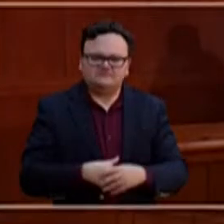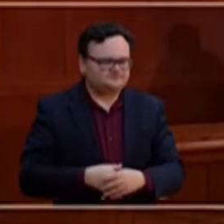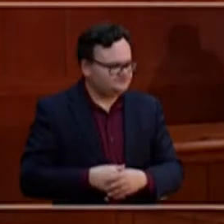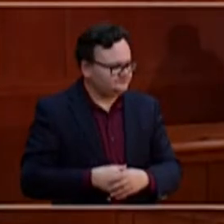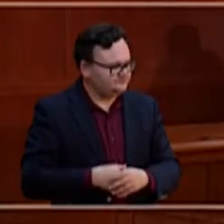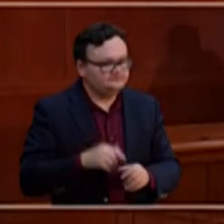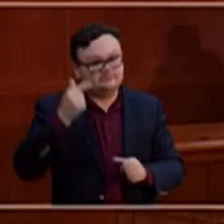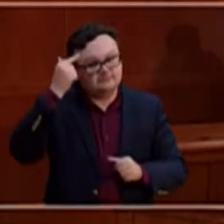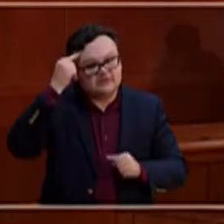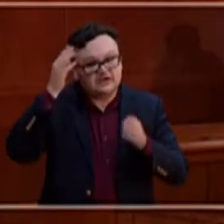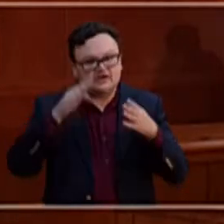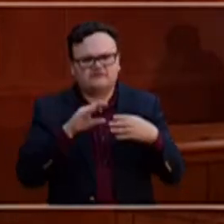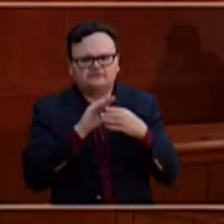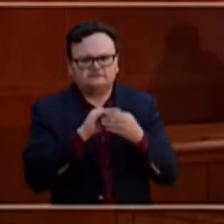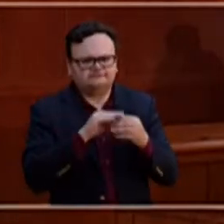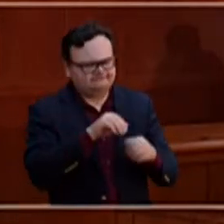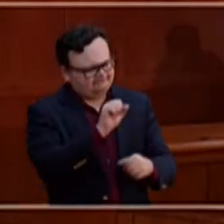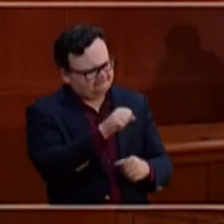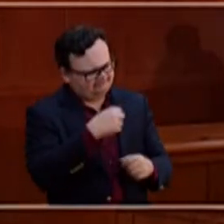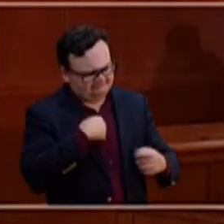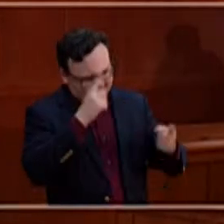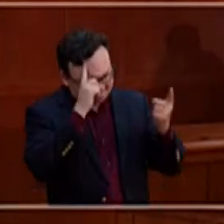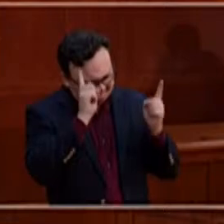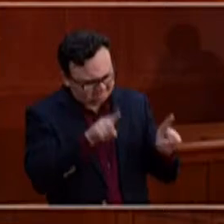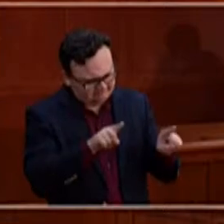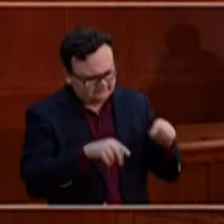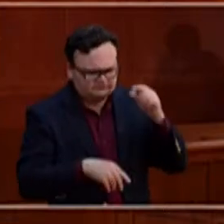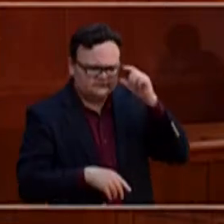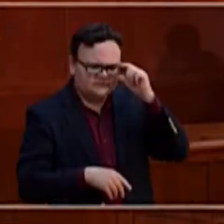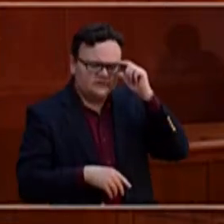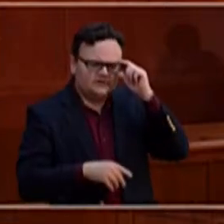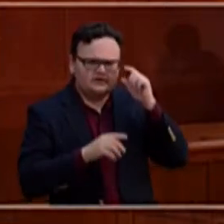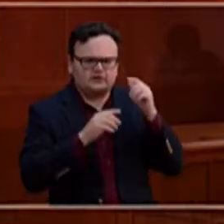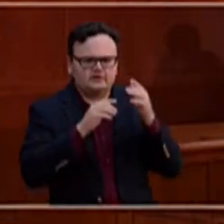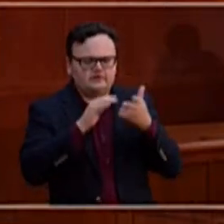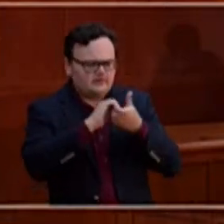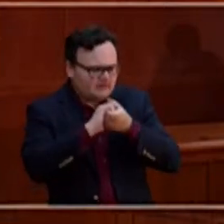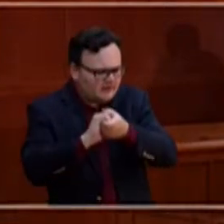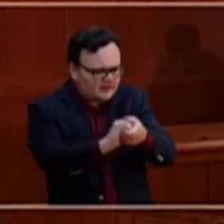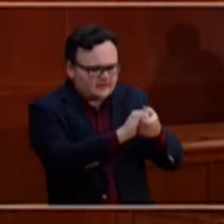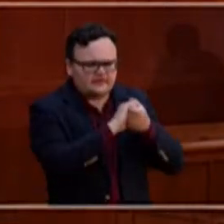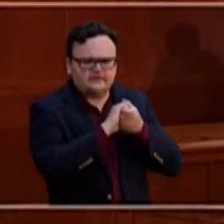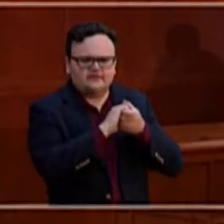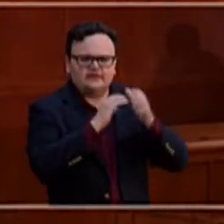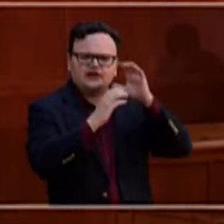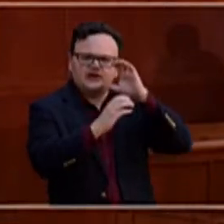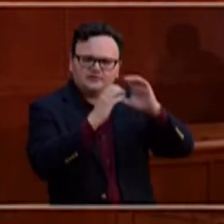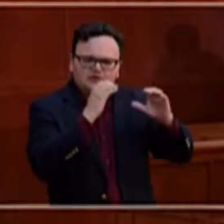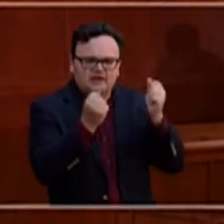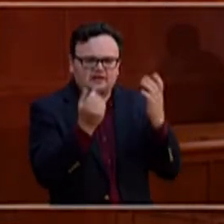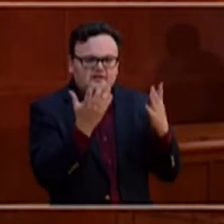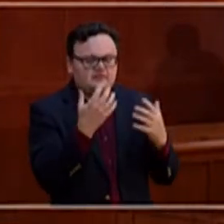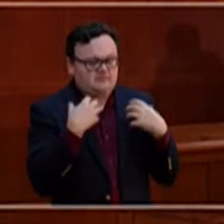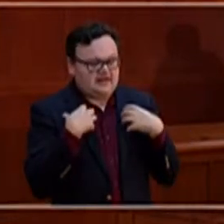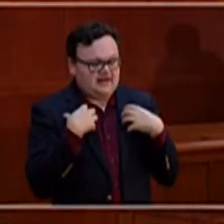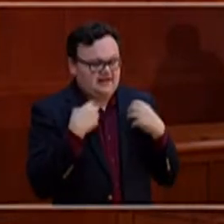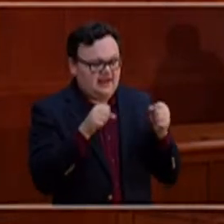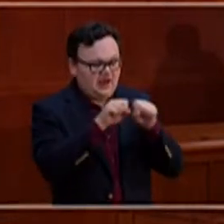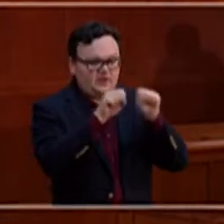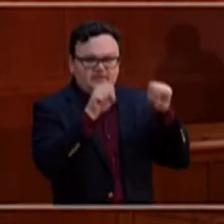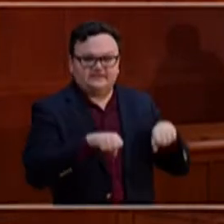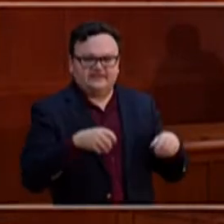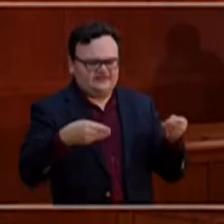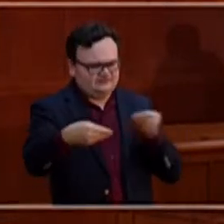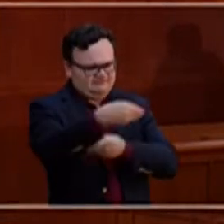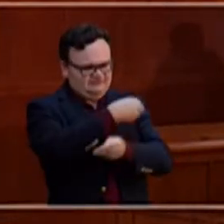It's been alluded to about the collaboration and the communication. A lot of times these health systems don't talk to one another. And